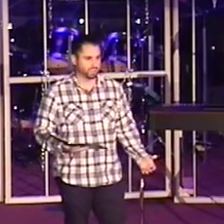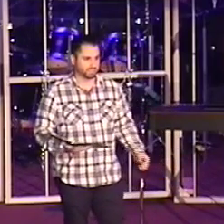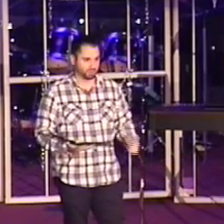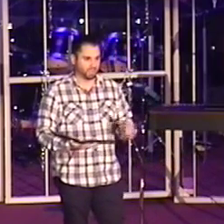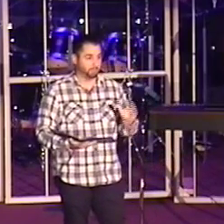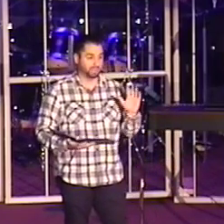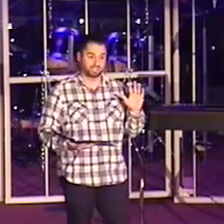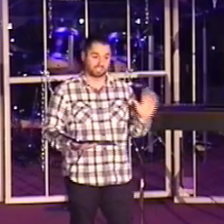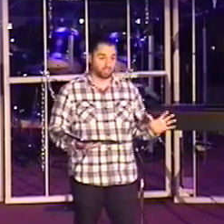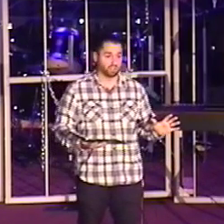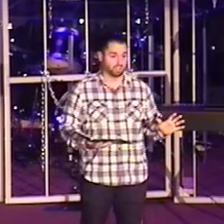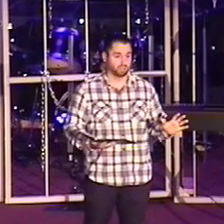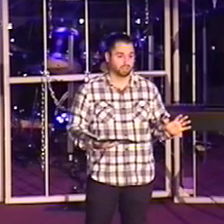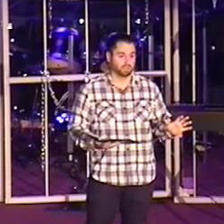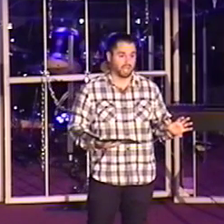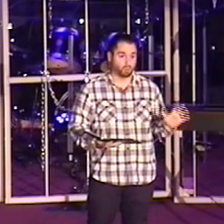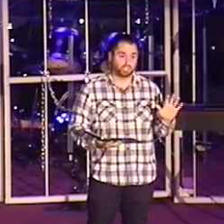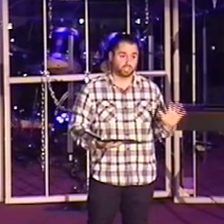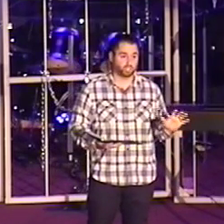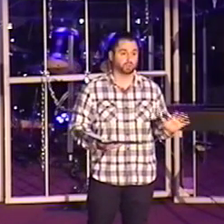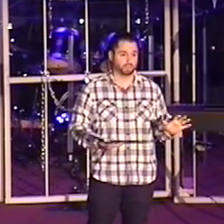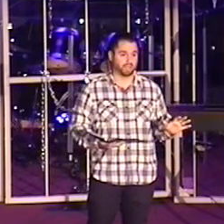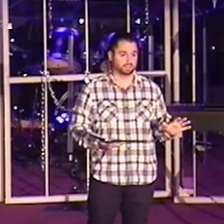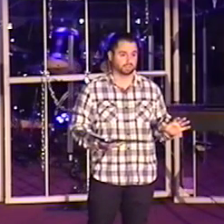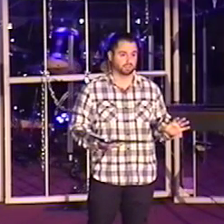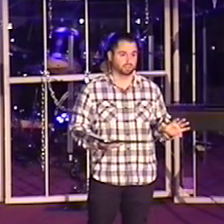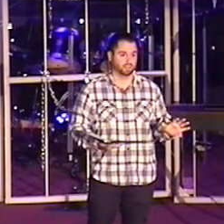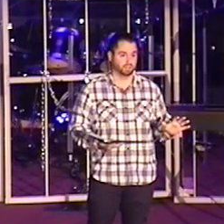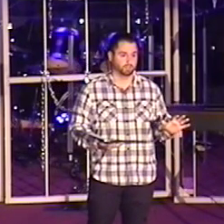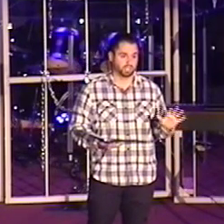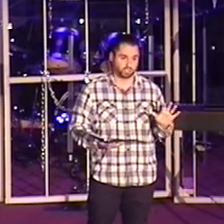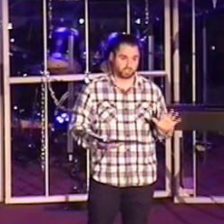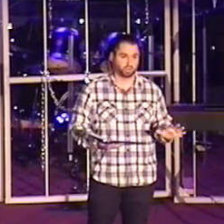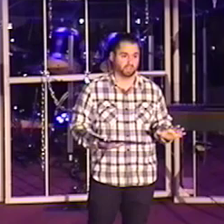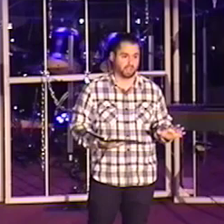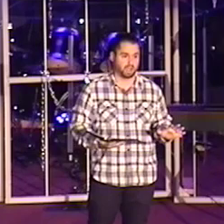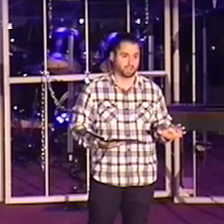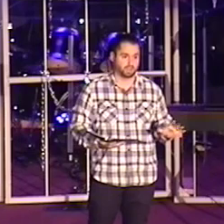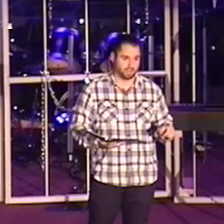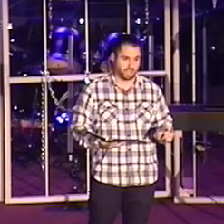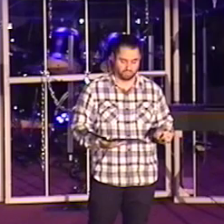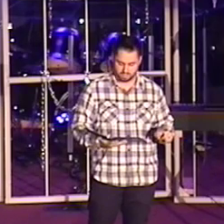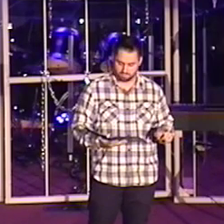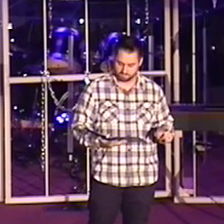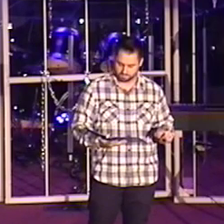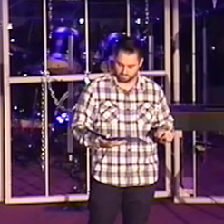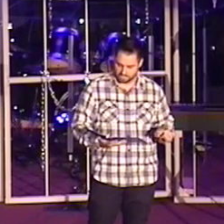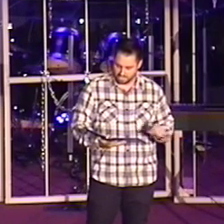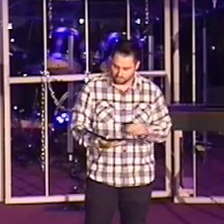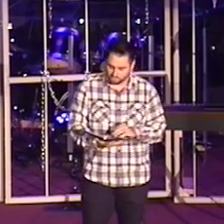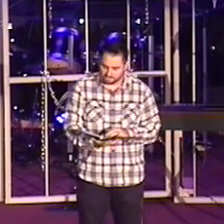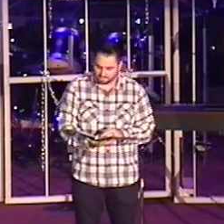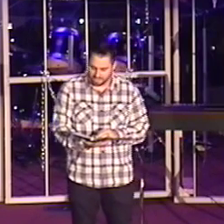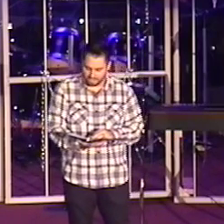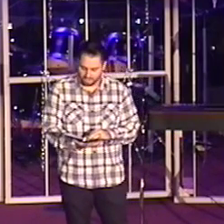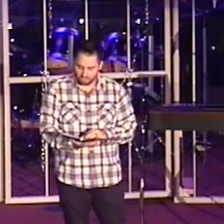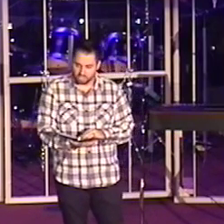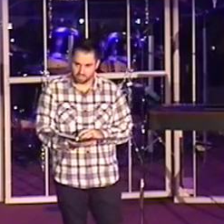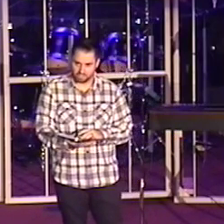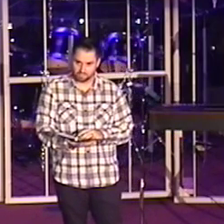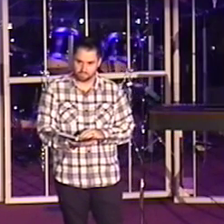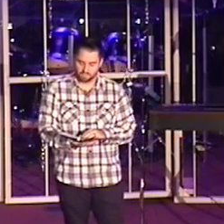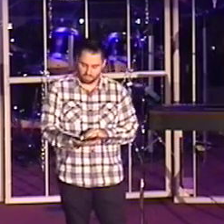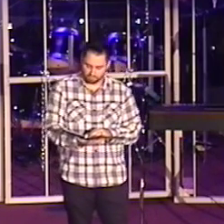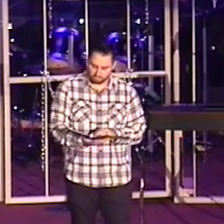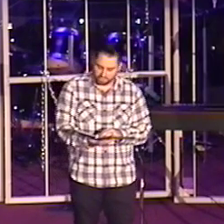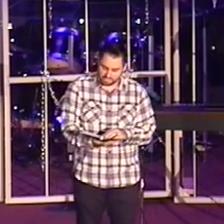that is unreasonable. And Peter says, look, I want you to do your best because you're serving God, not them. He goes on to say, look